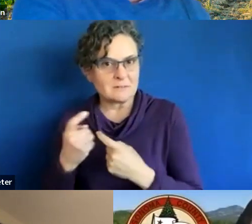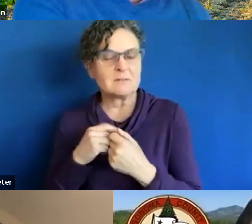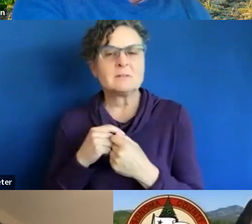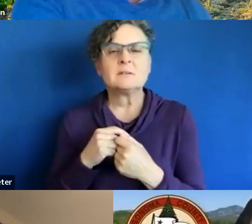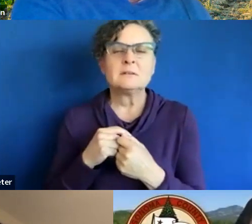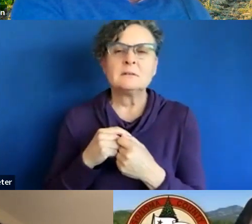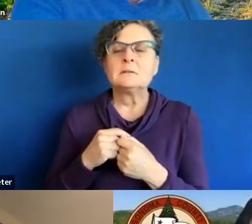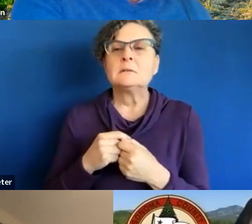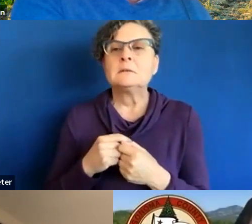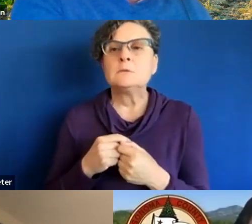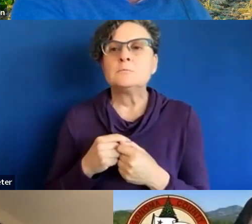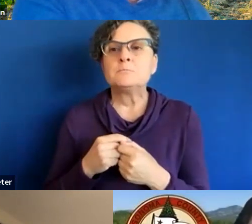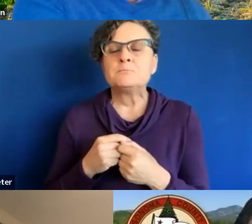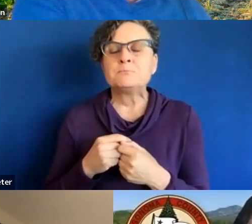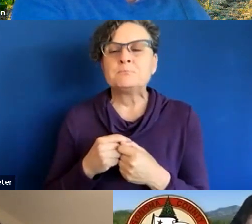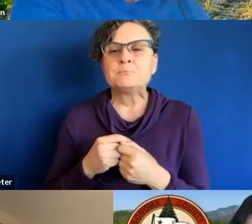specifics.